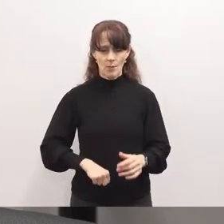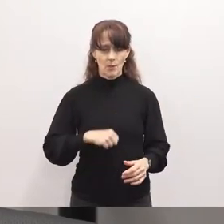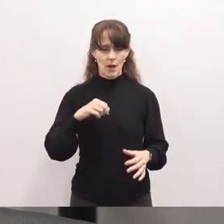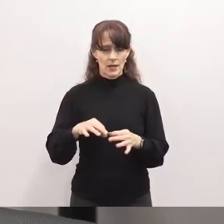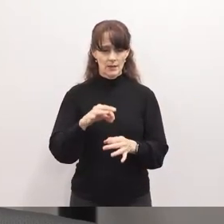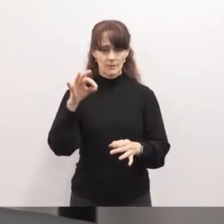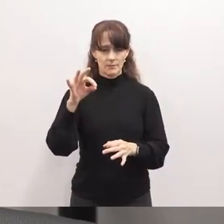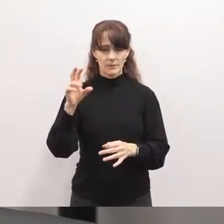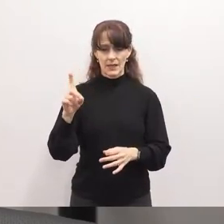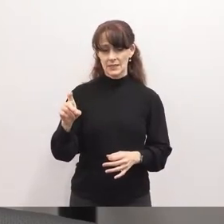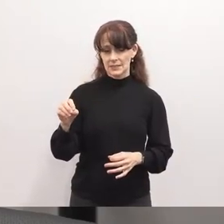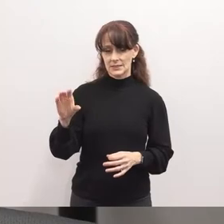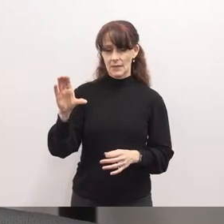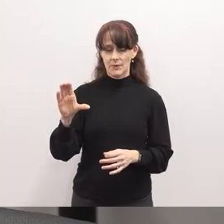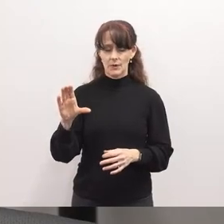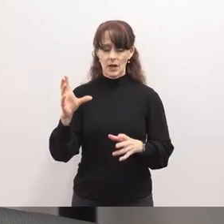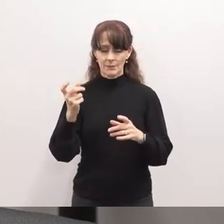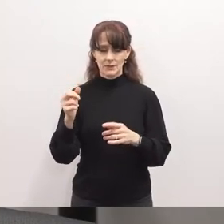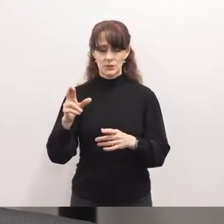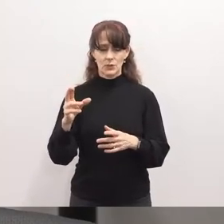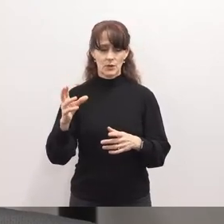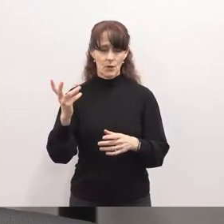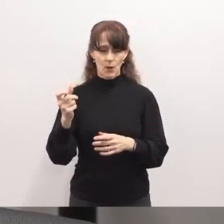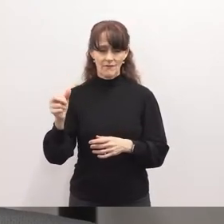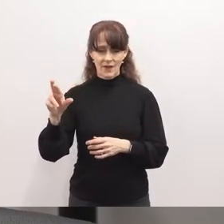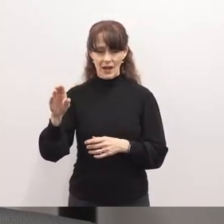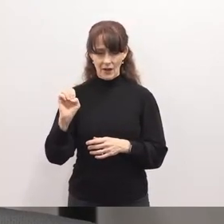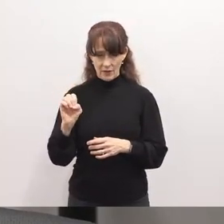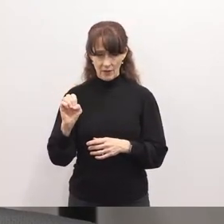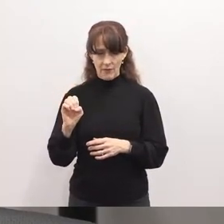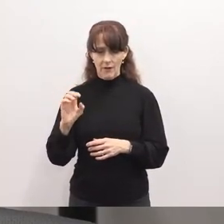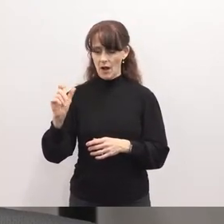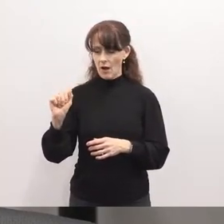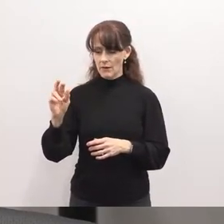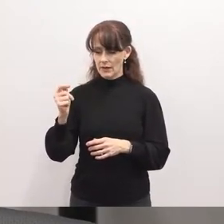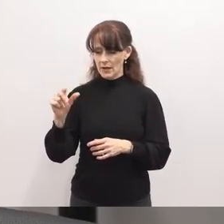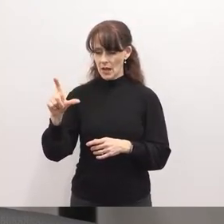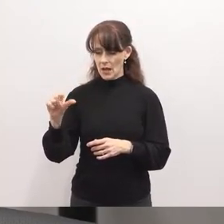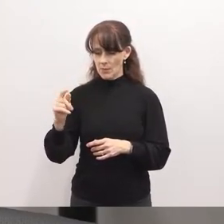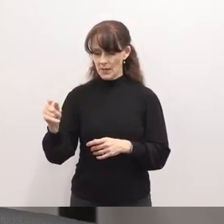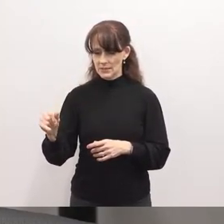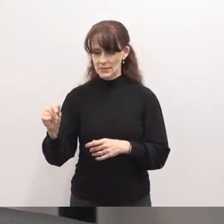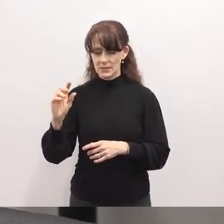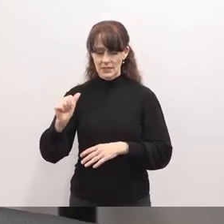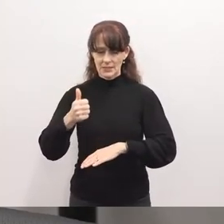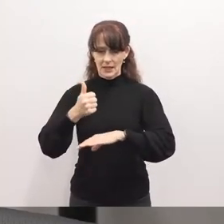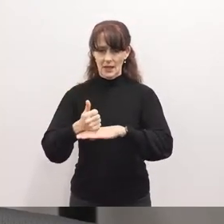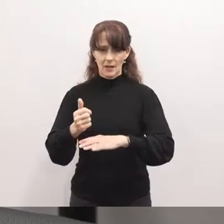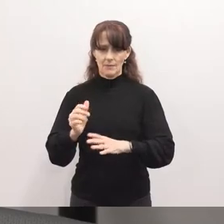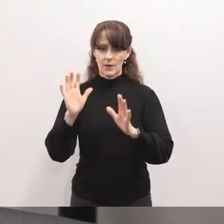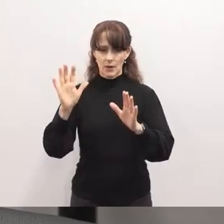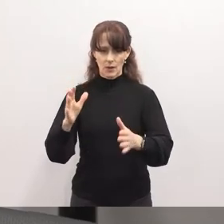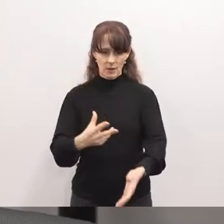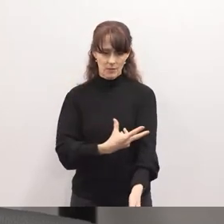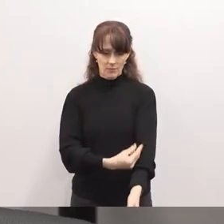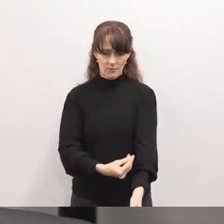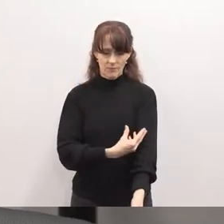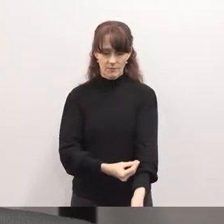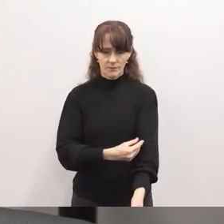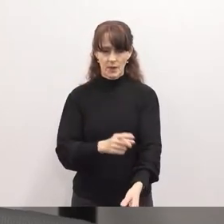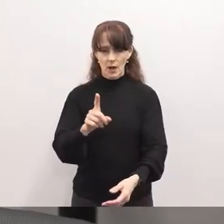In December, our Commissioner of Welfare, Ariana Lopez, organized a very successful blood drive, receiving 125 pints of